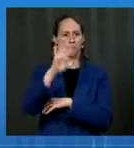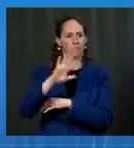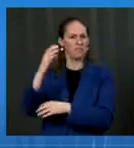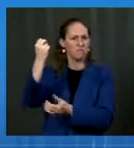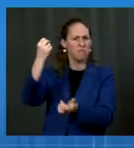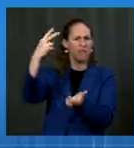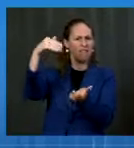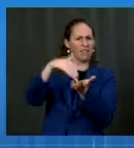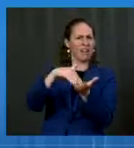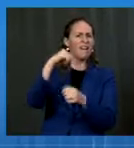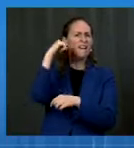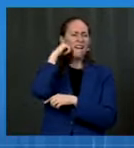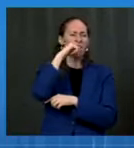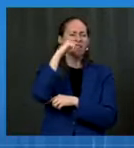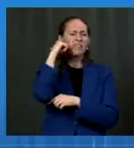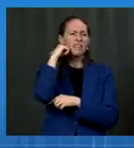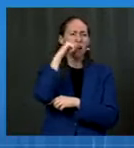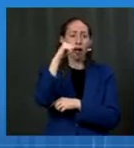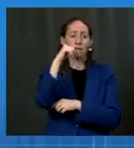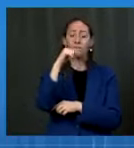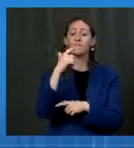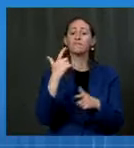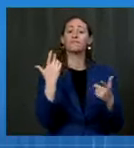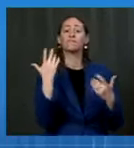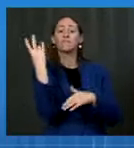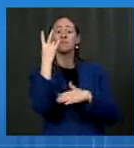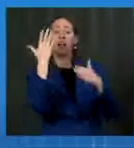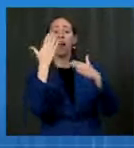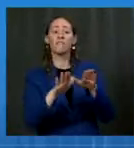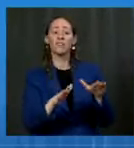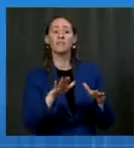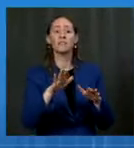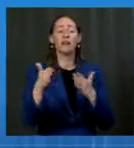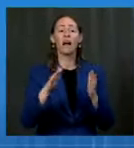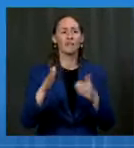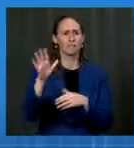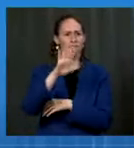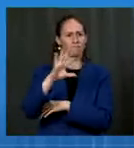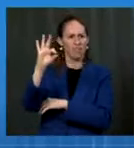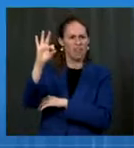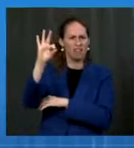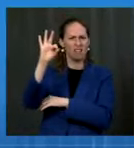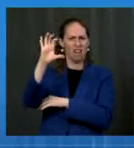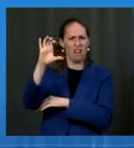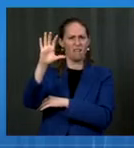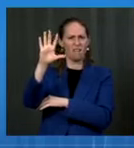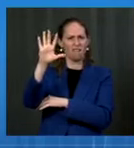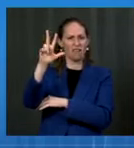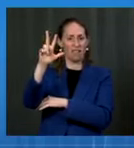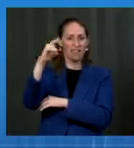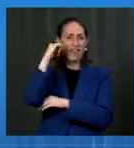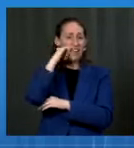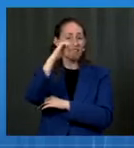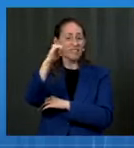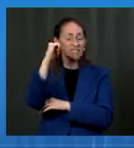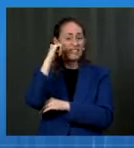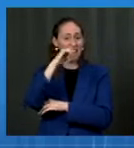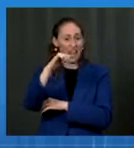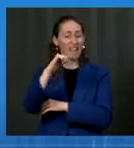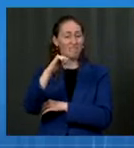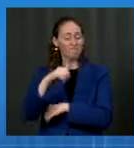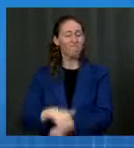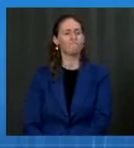Our 7-day average of daily deaths has increased to 953 per day. Today, I want to focus